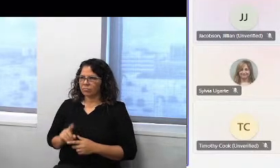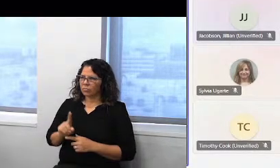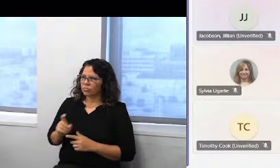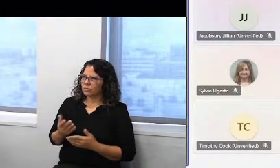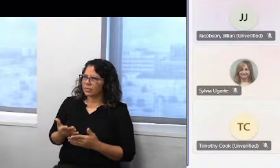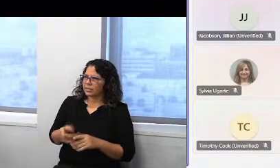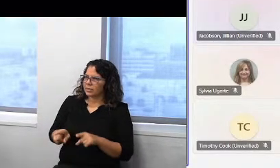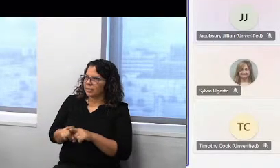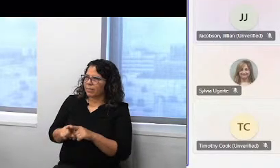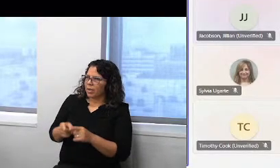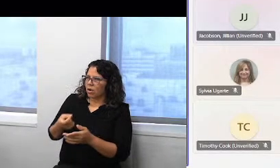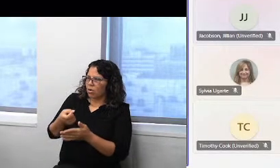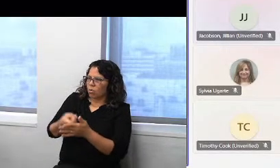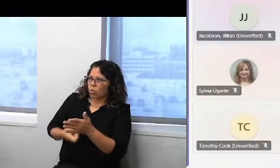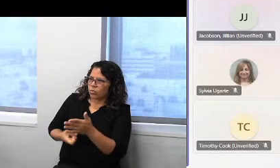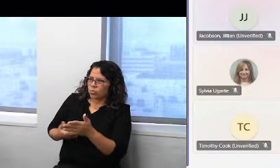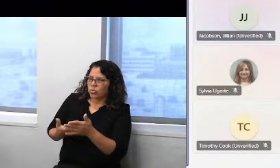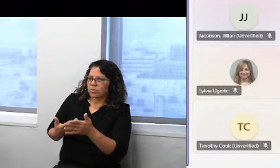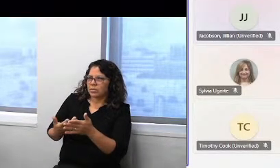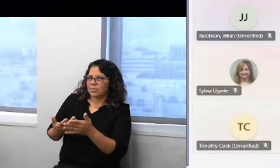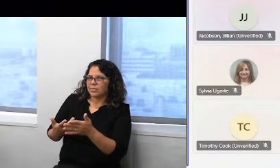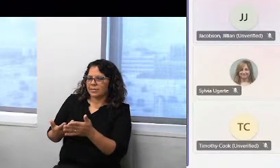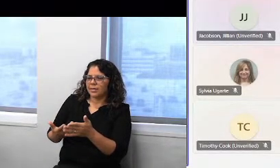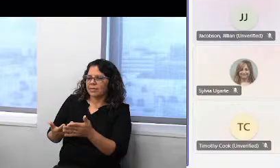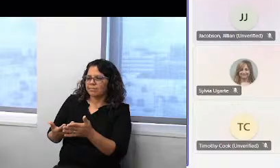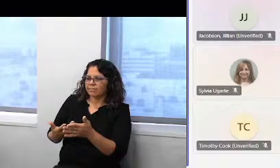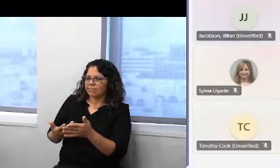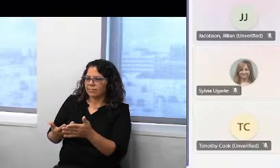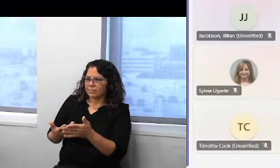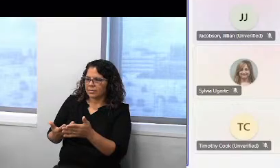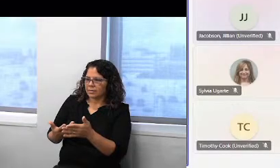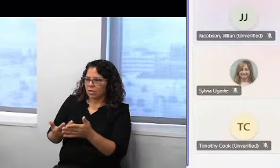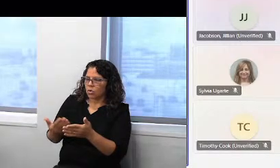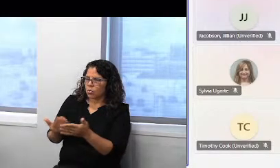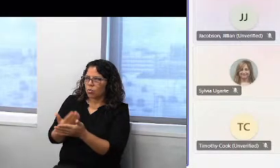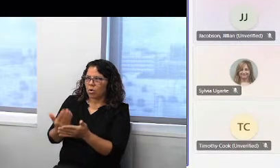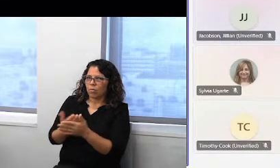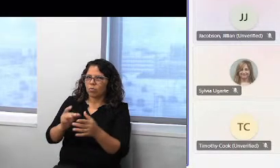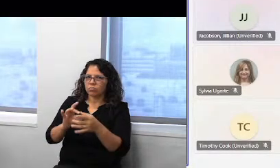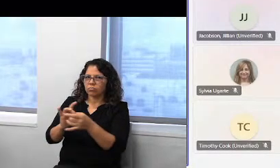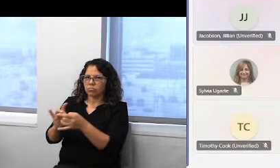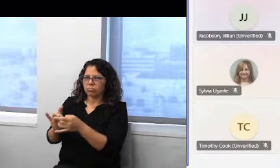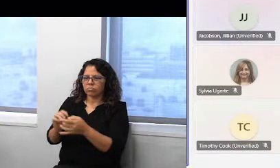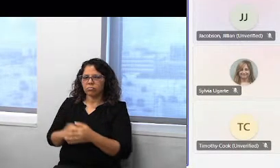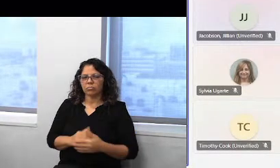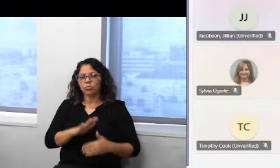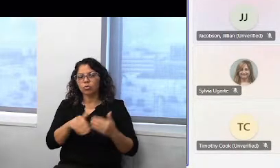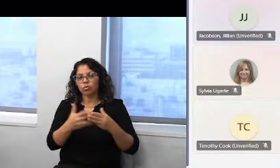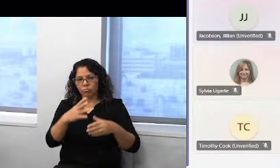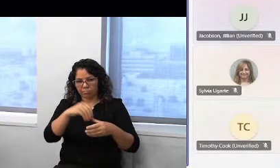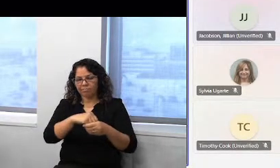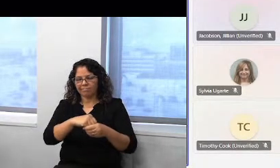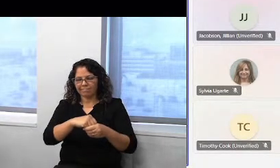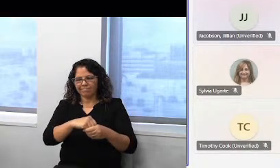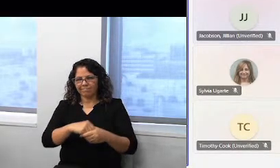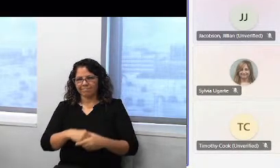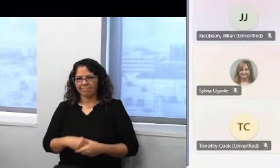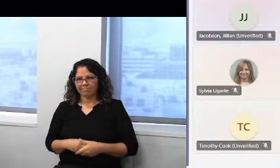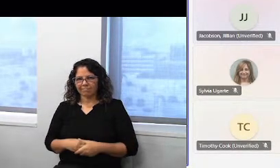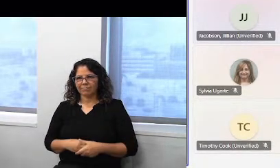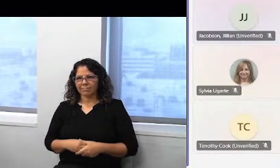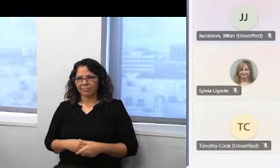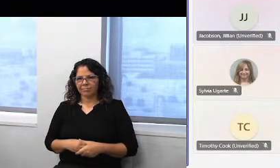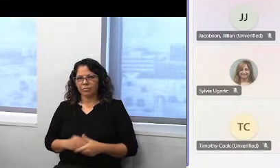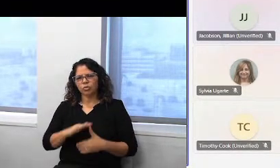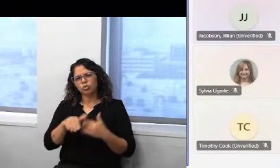projects, that's a similar process, or where do That's the similar. Everything I'm saying applies to both your questions. The one associated with the interconnection facility and